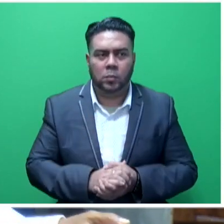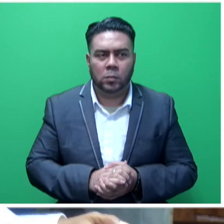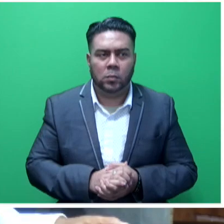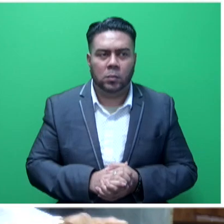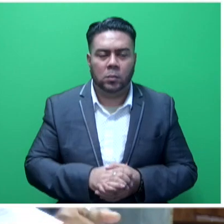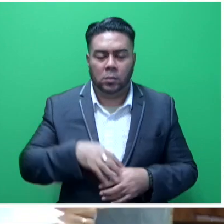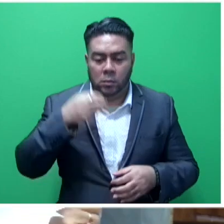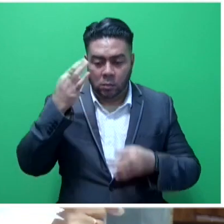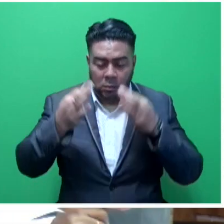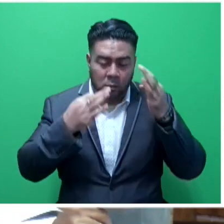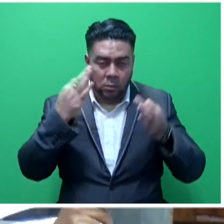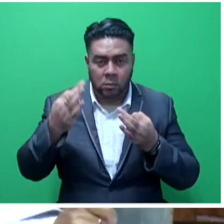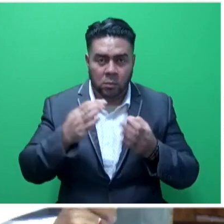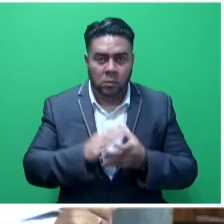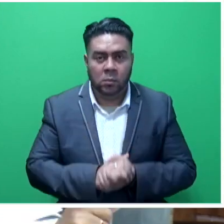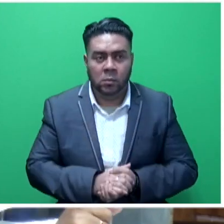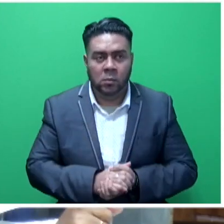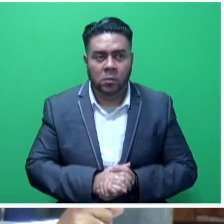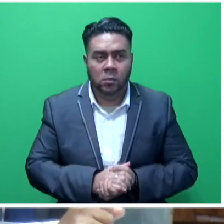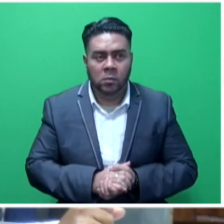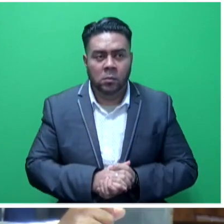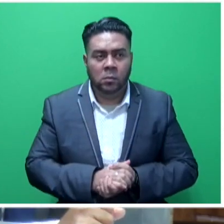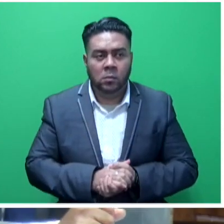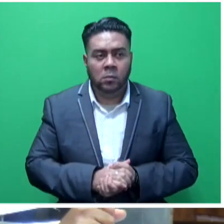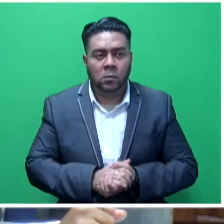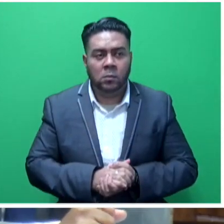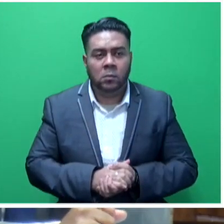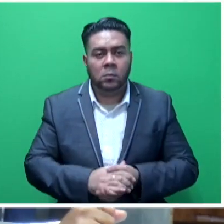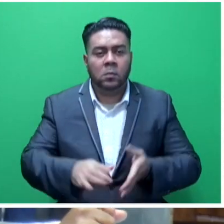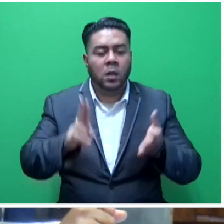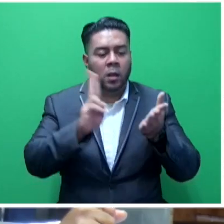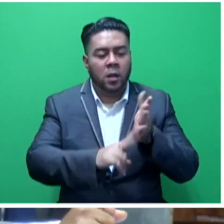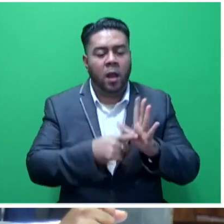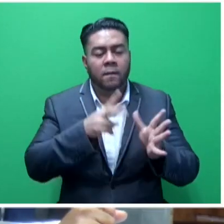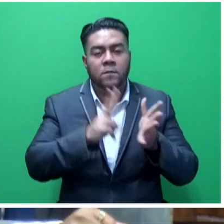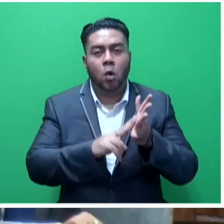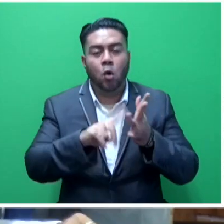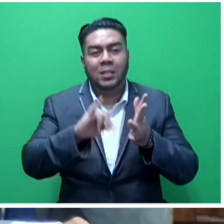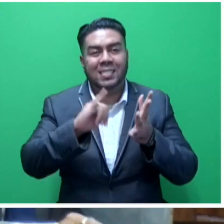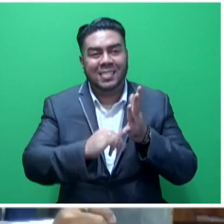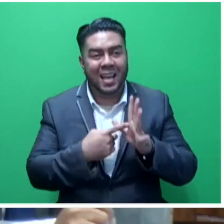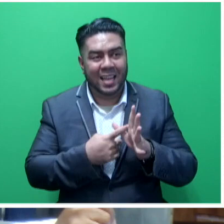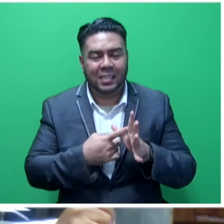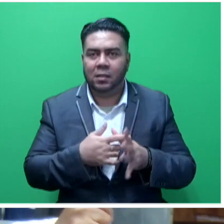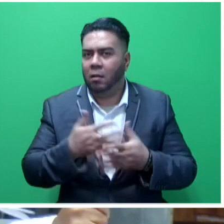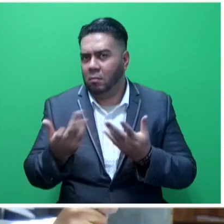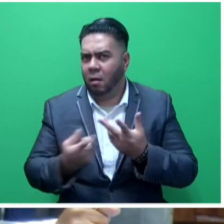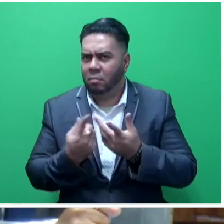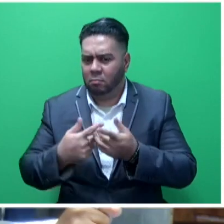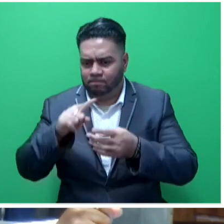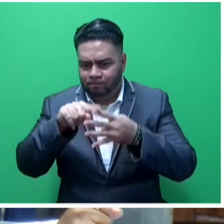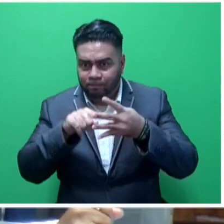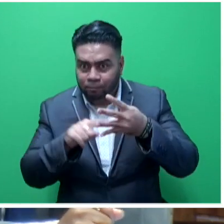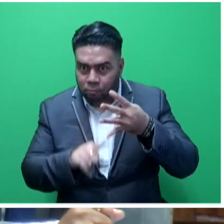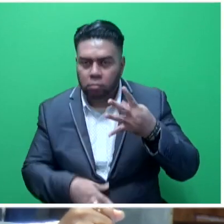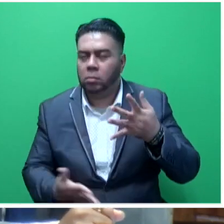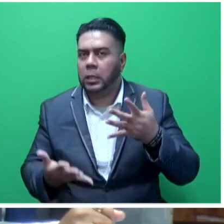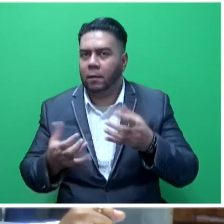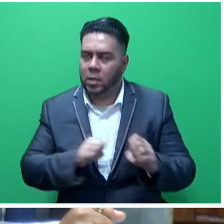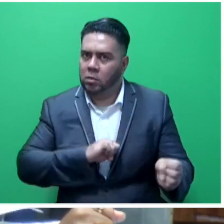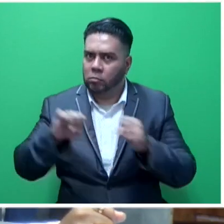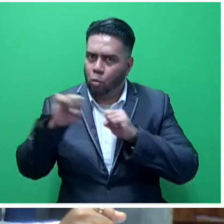Sigatoka Valley, Chilean Export, Navosa Export, DK Export, and Mahendra Export. All of them, Ministry